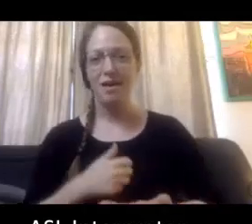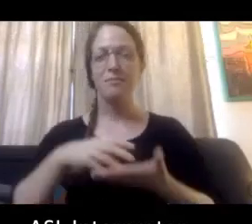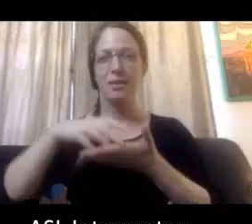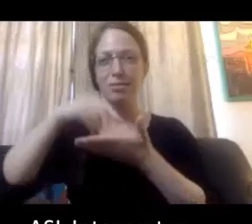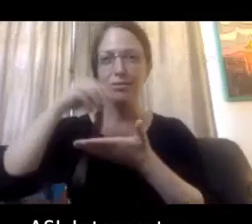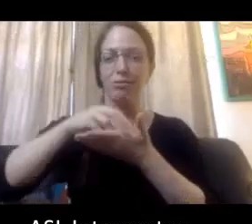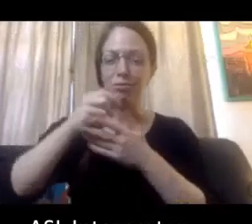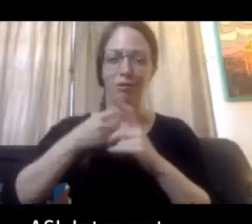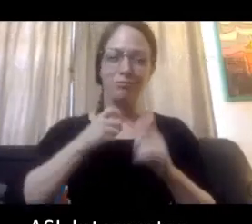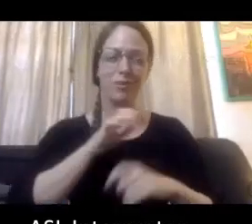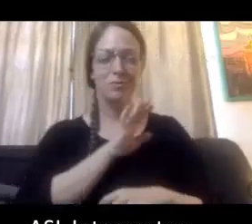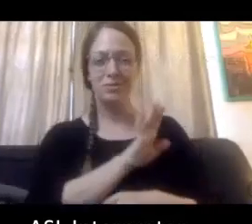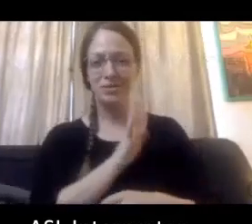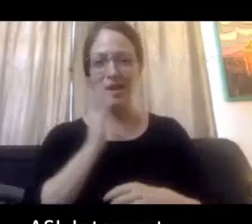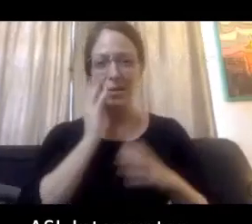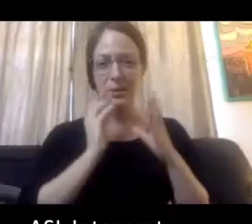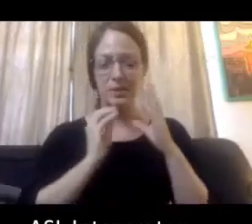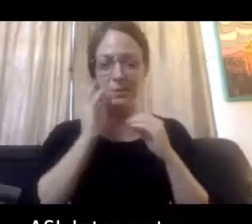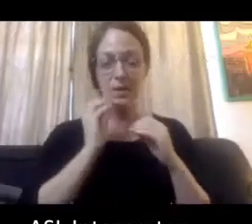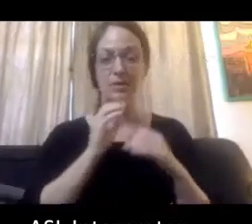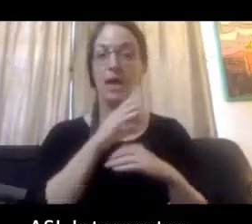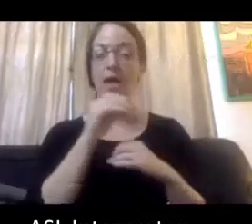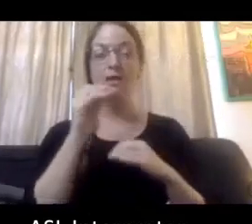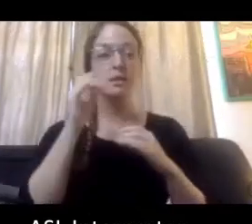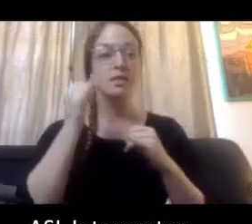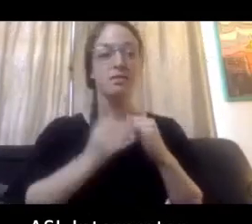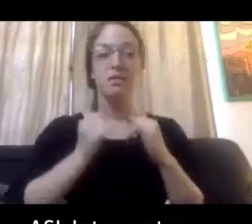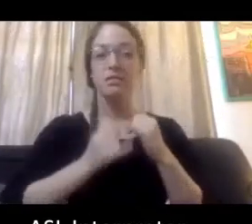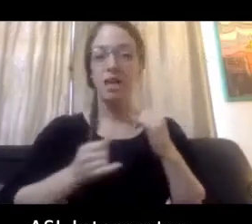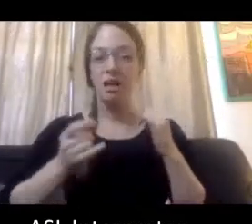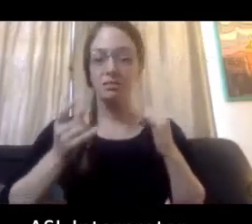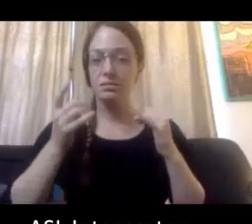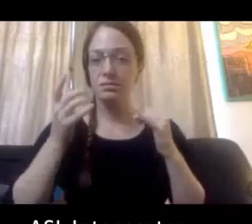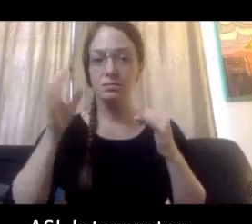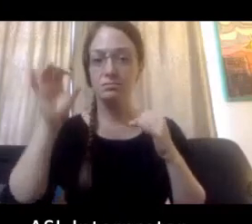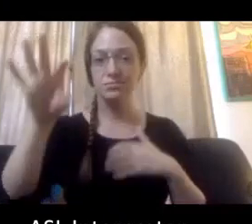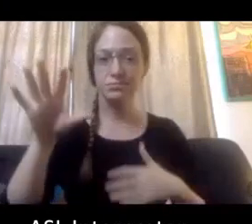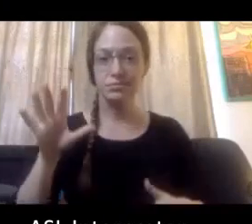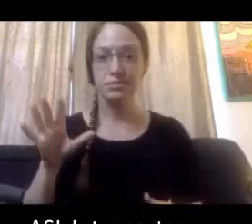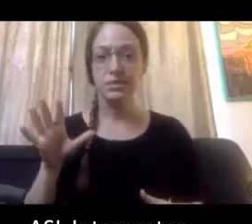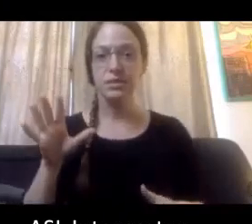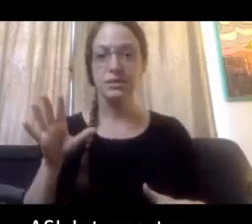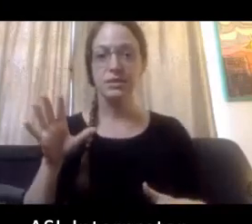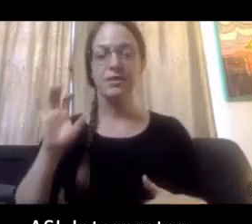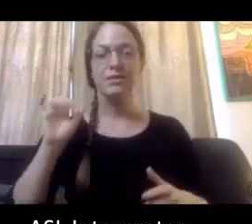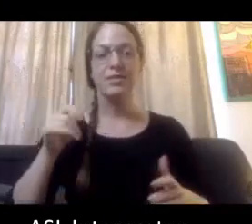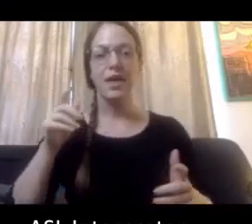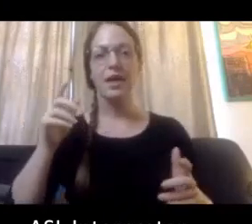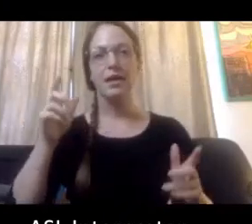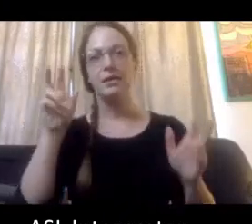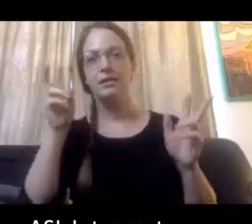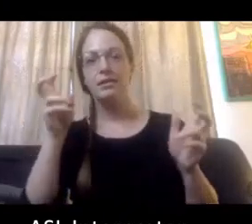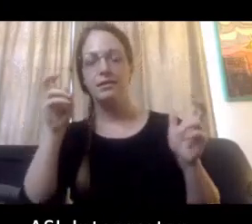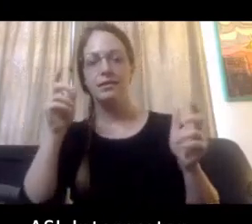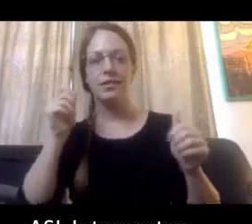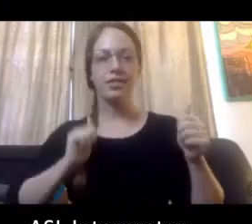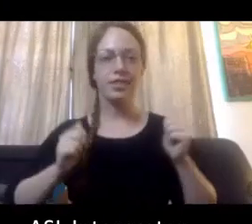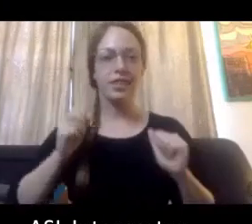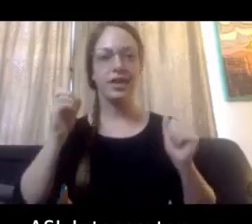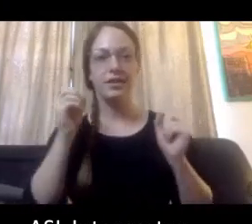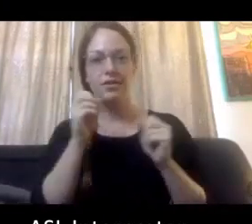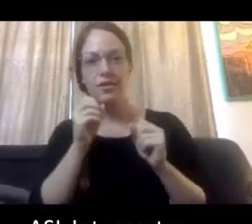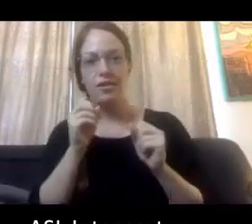so much. And I suppose the last little thing, I like the theatre of the mind approach, and it was really